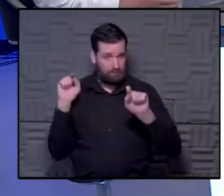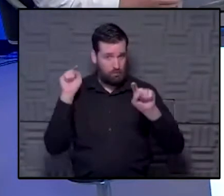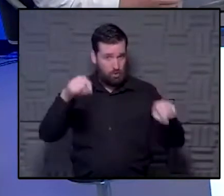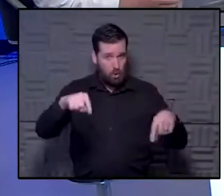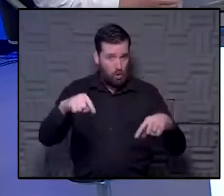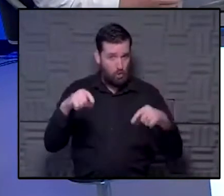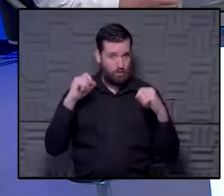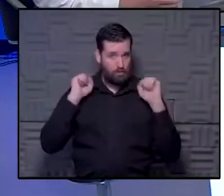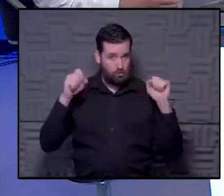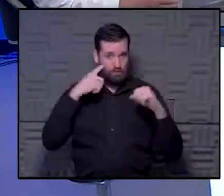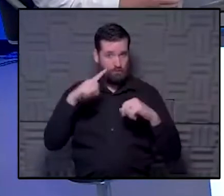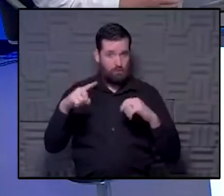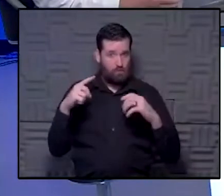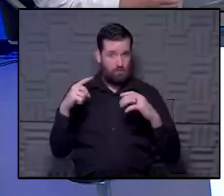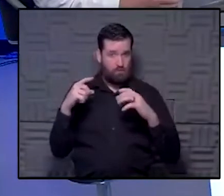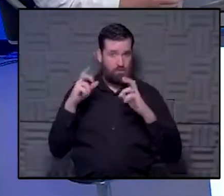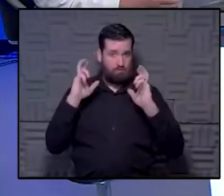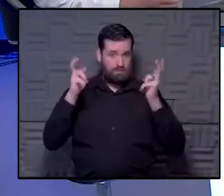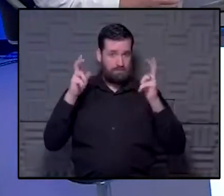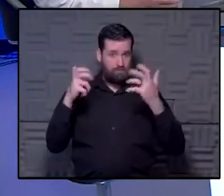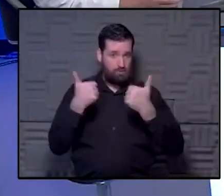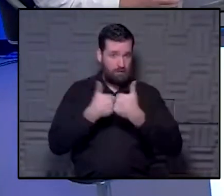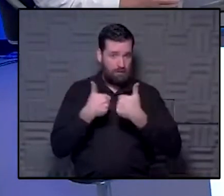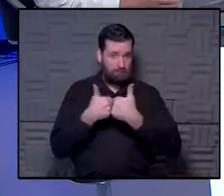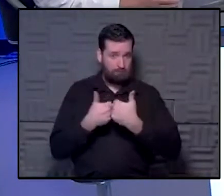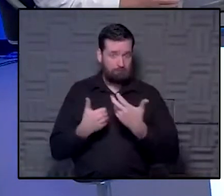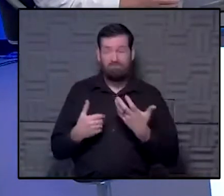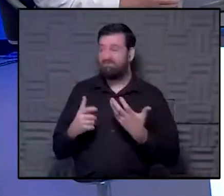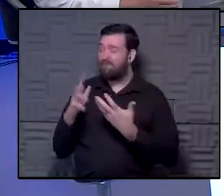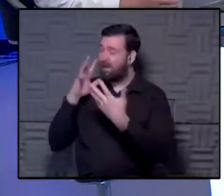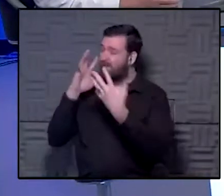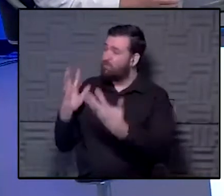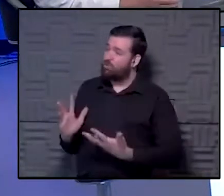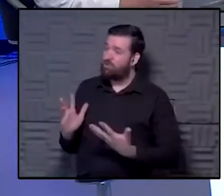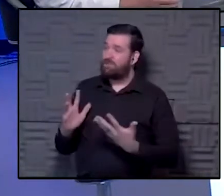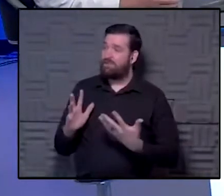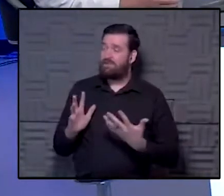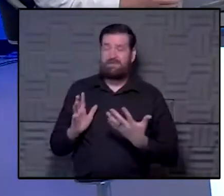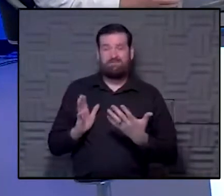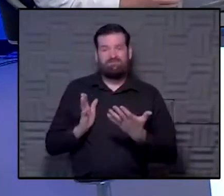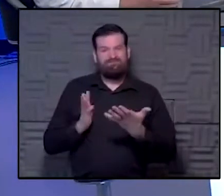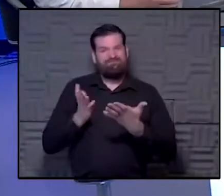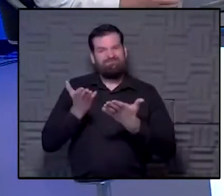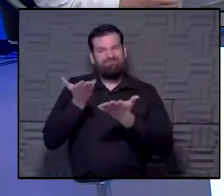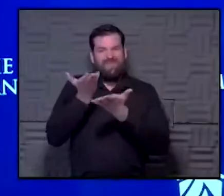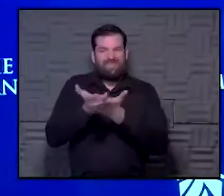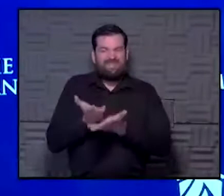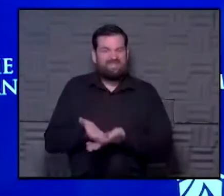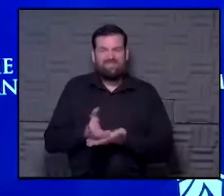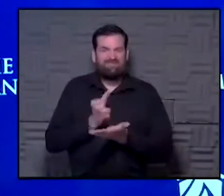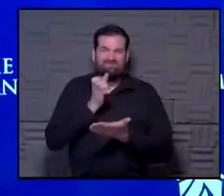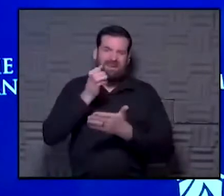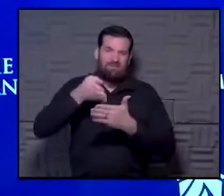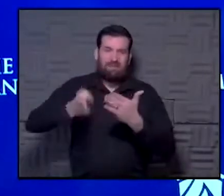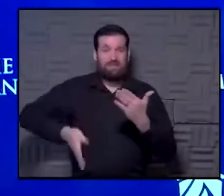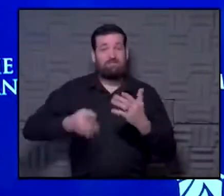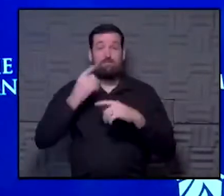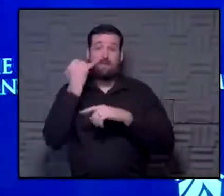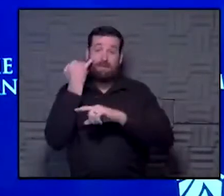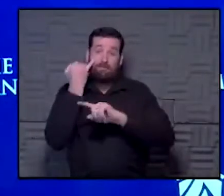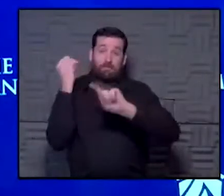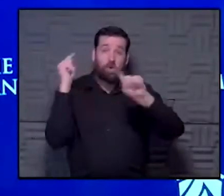the gymnasium? That's a great question, and unfortunately, I think the evidence is incomplete. Yeah. A, if you're going to go, wear a